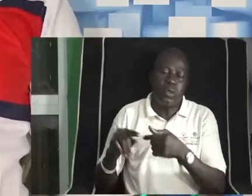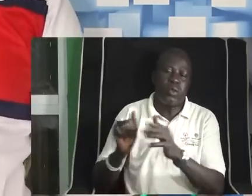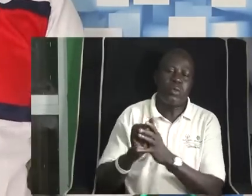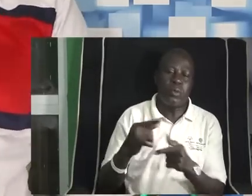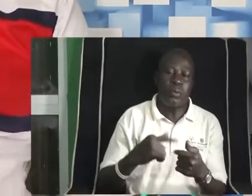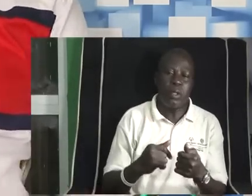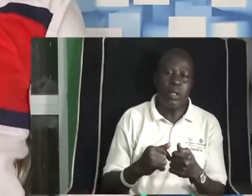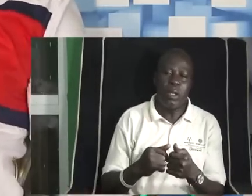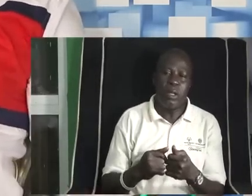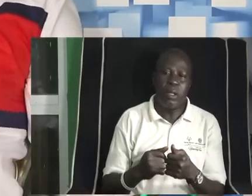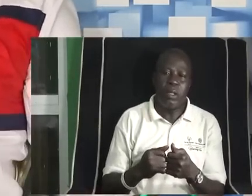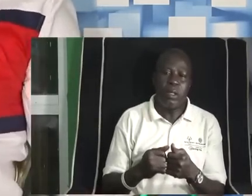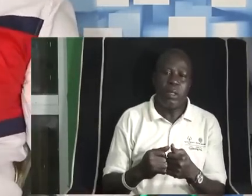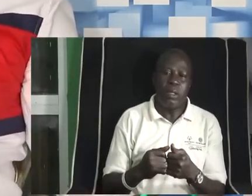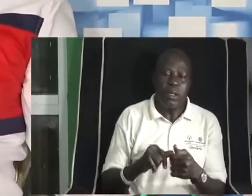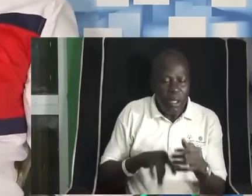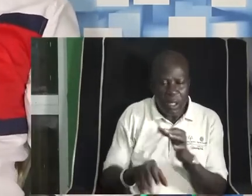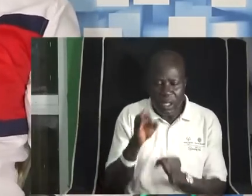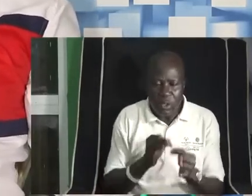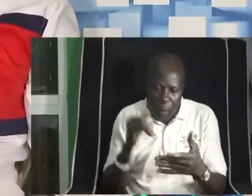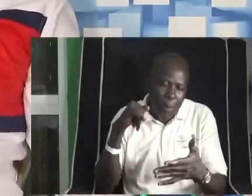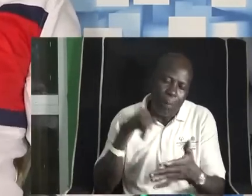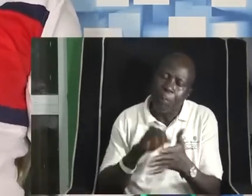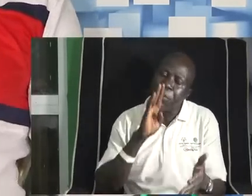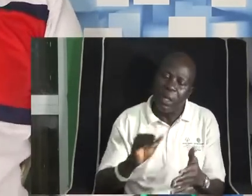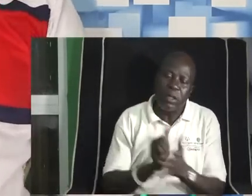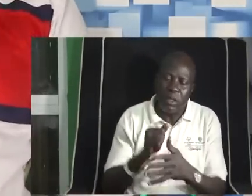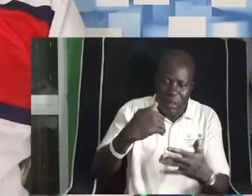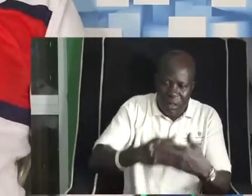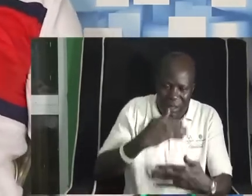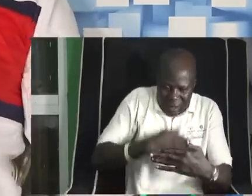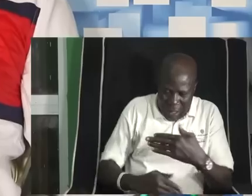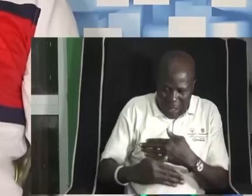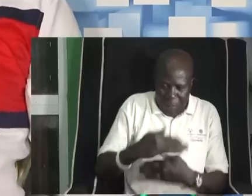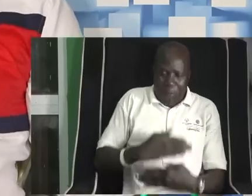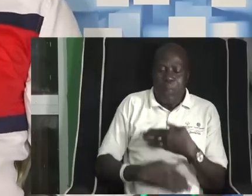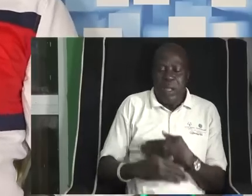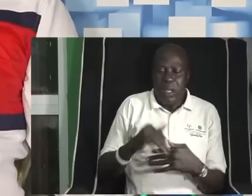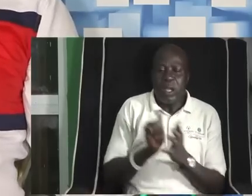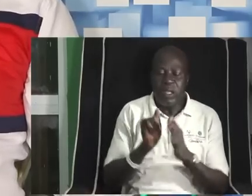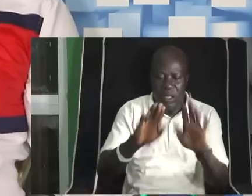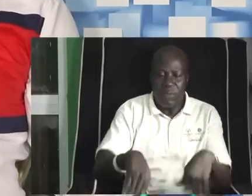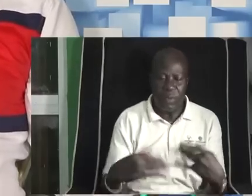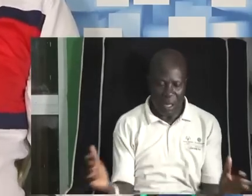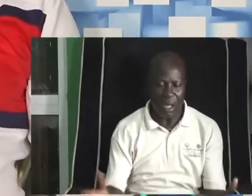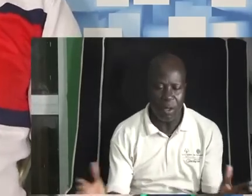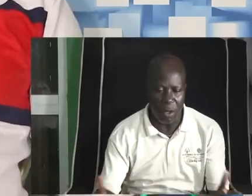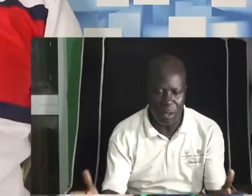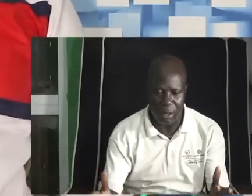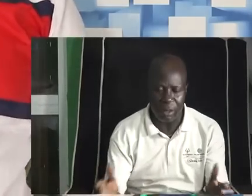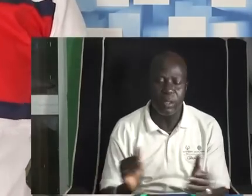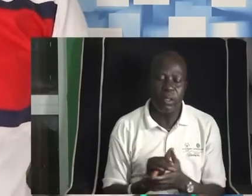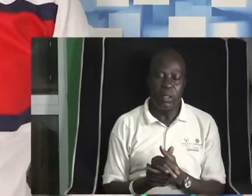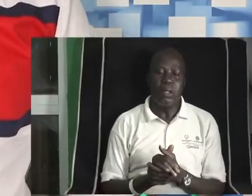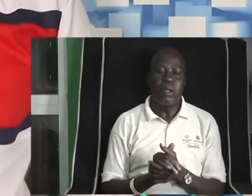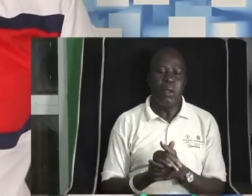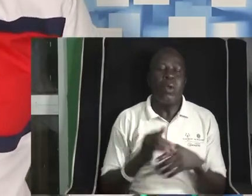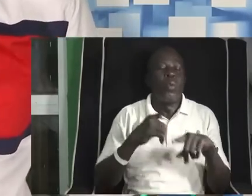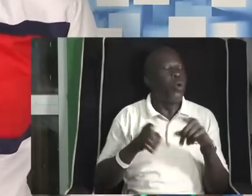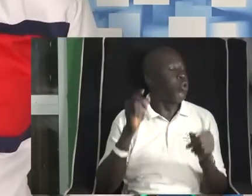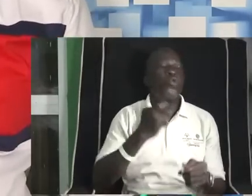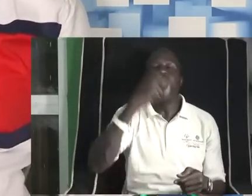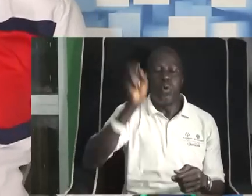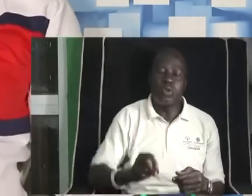to it will be the journey of setback. And they will give you this piece of advice.